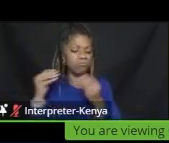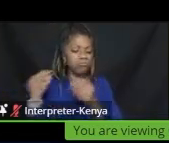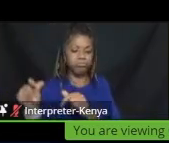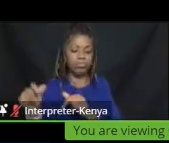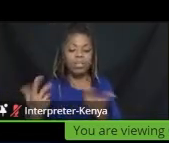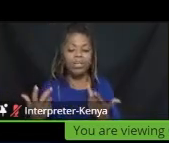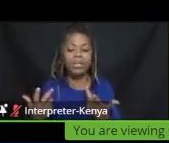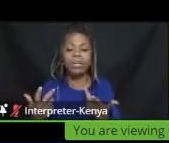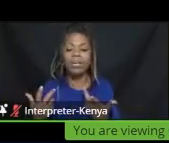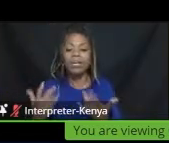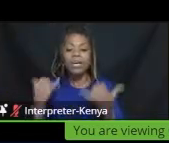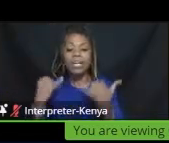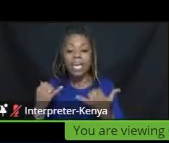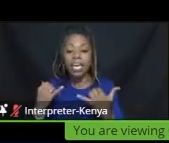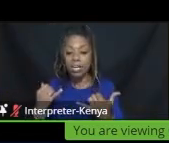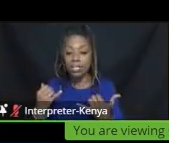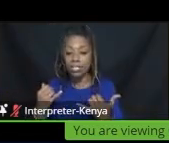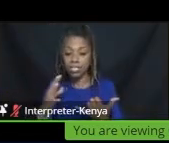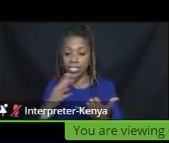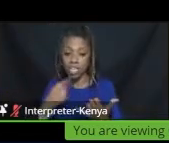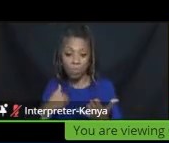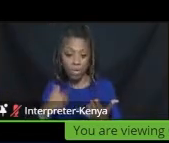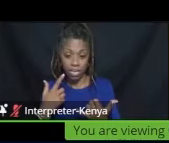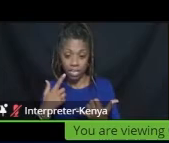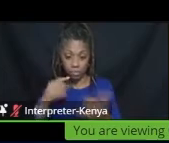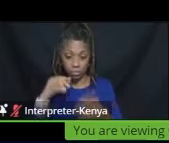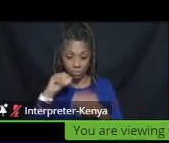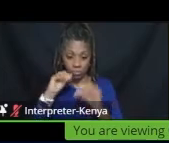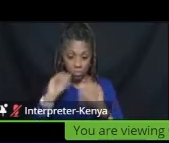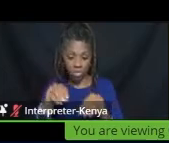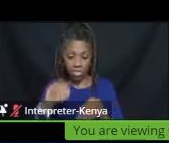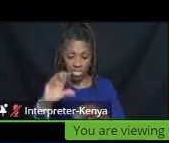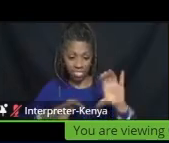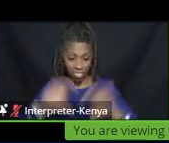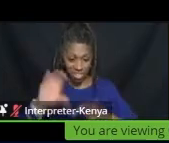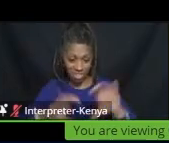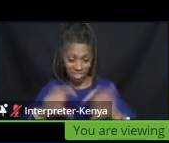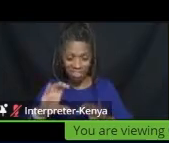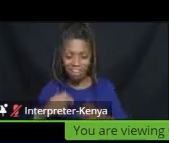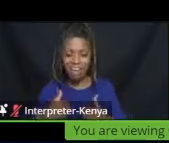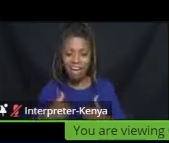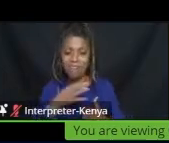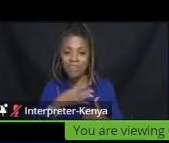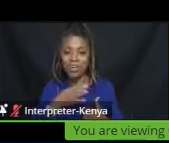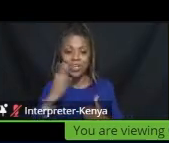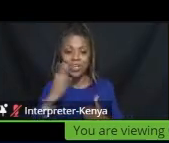Donnie, are you manning the chat box, or should I be? Because I'm really curious what this is going to look like.